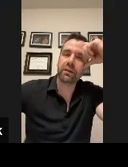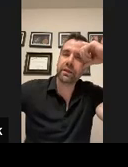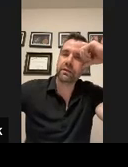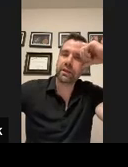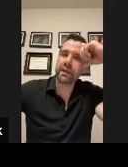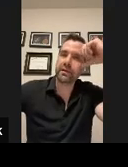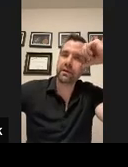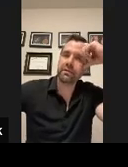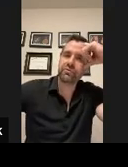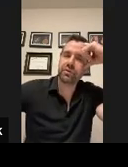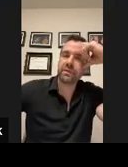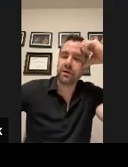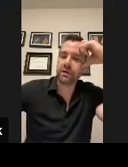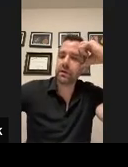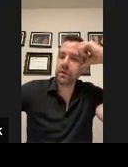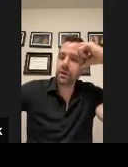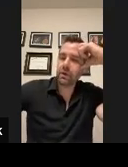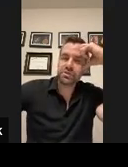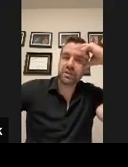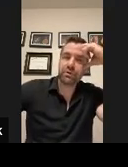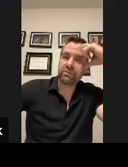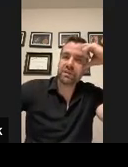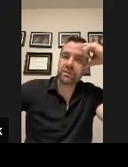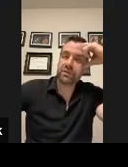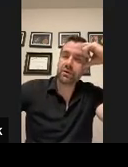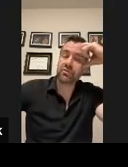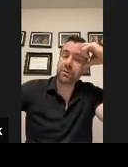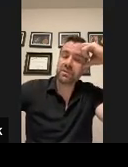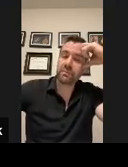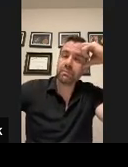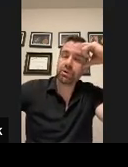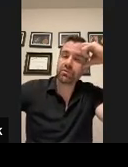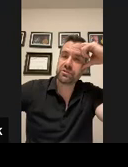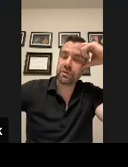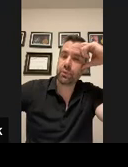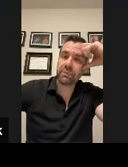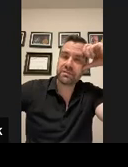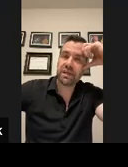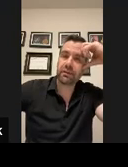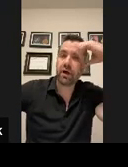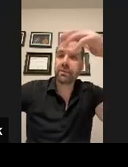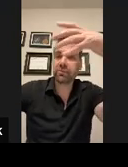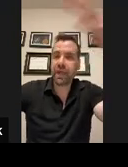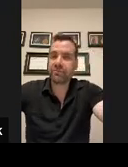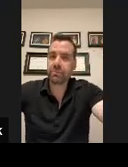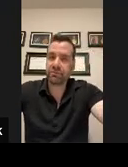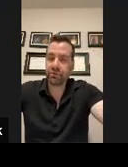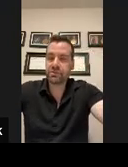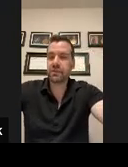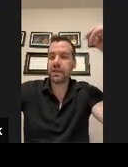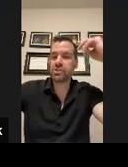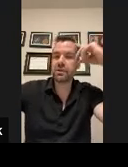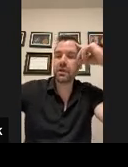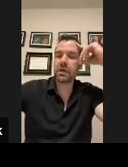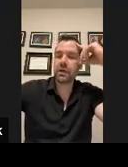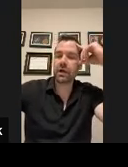be mail-in, and that's going to be done on January 15th. There is going to be some in-person so that we meet state law, because we have to be first